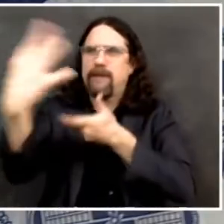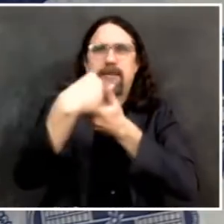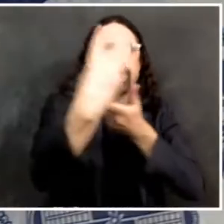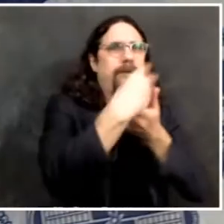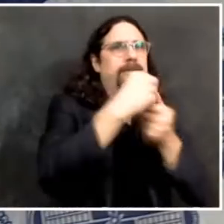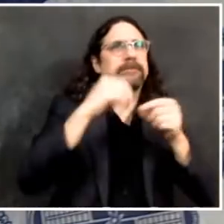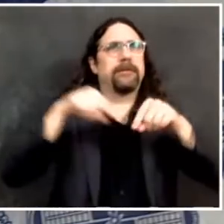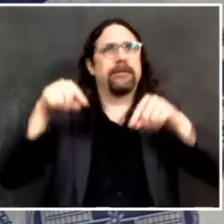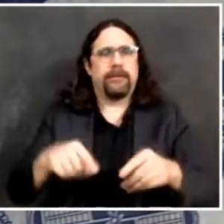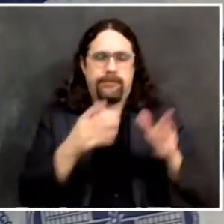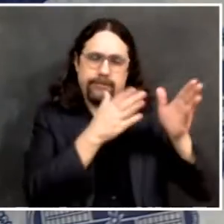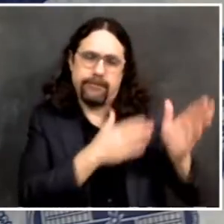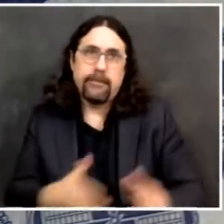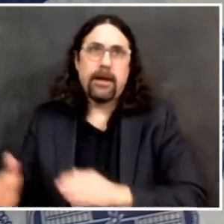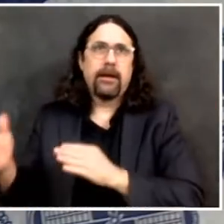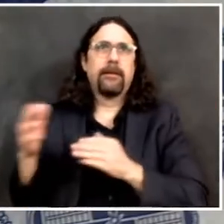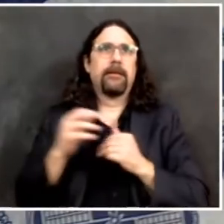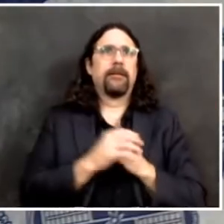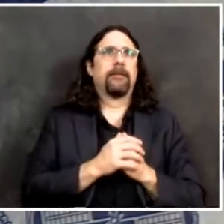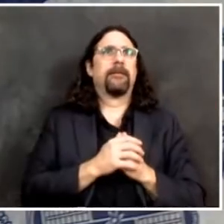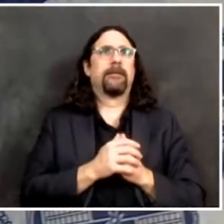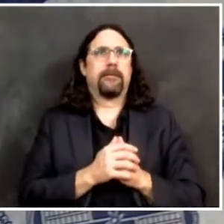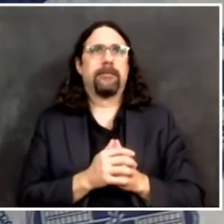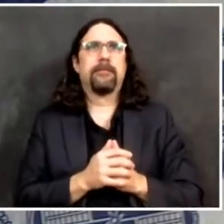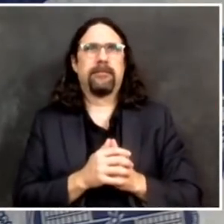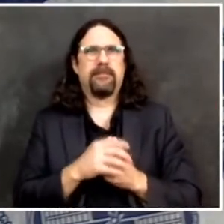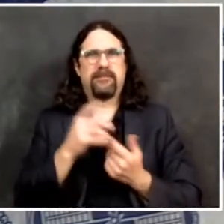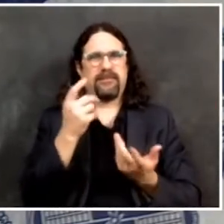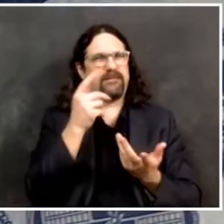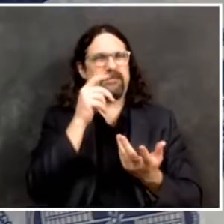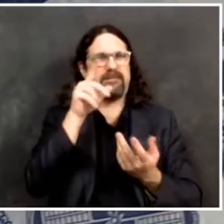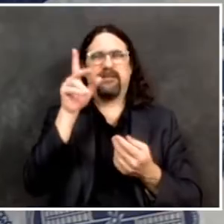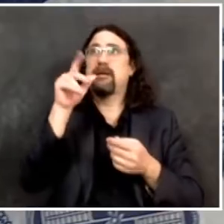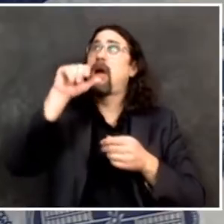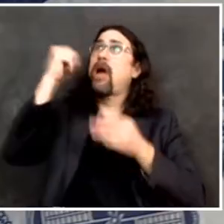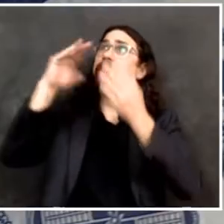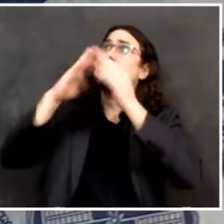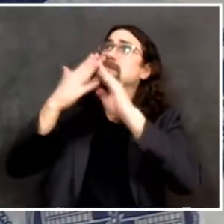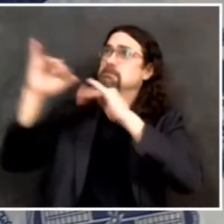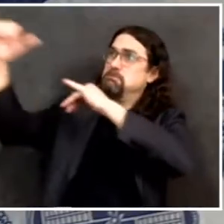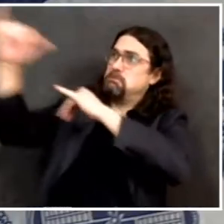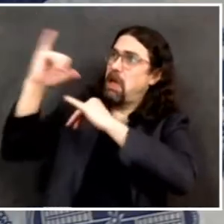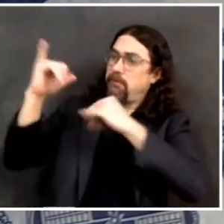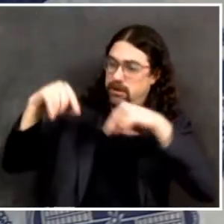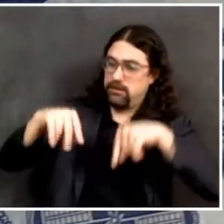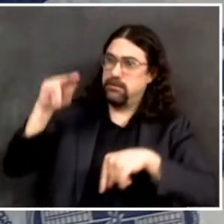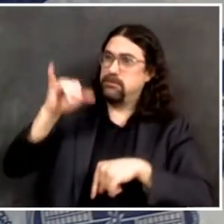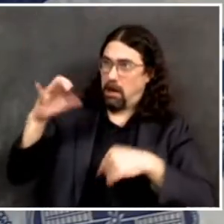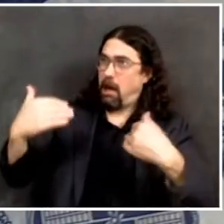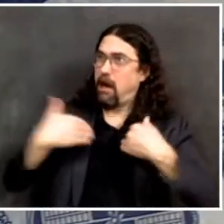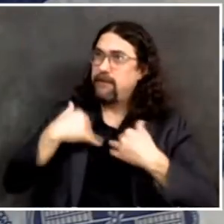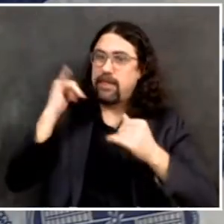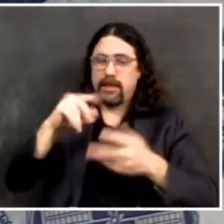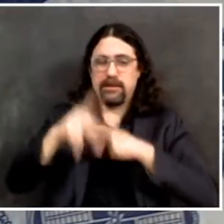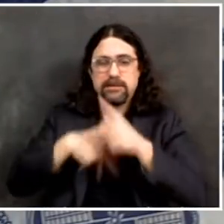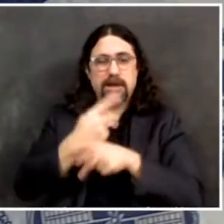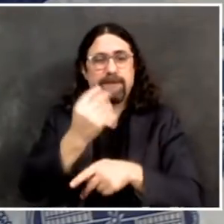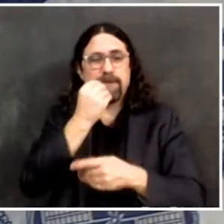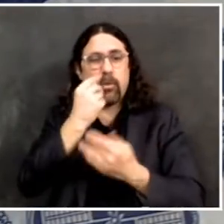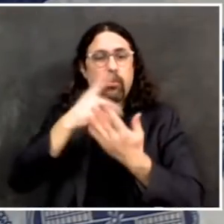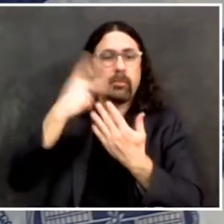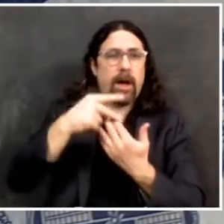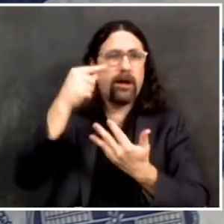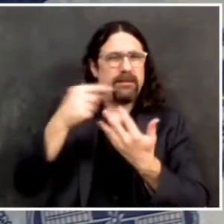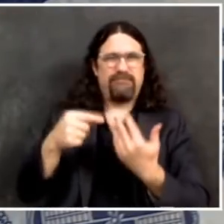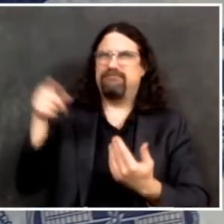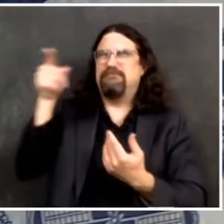really powerful, and I commend them all. But it comes down to that basic promise. We are going to feed every New Yorker.